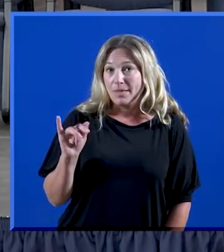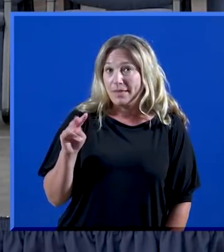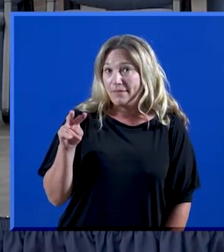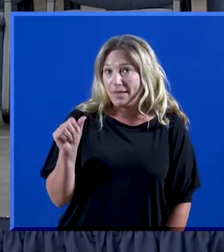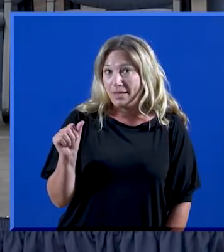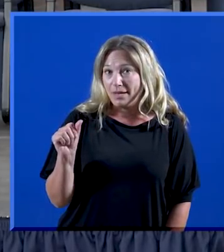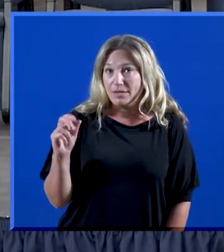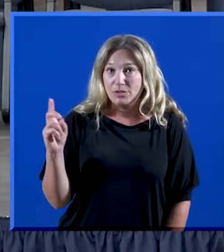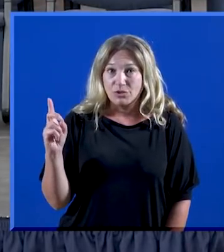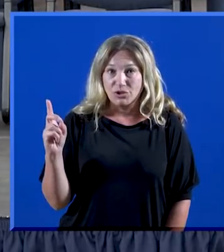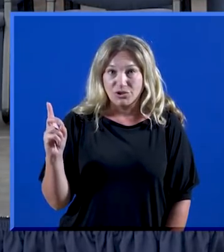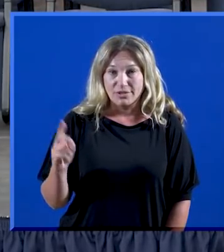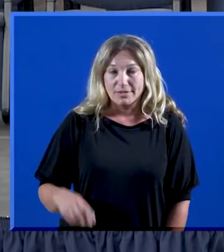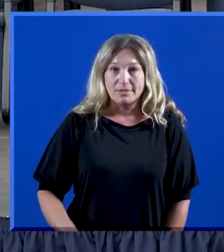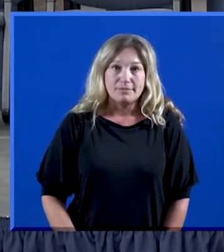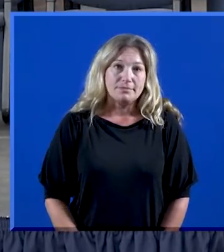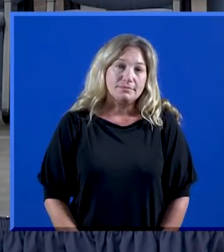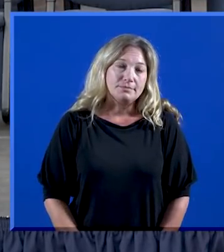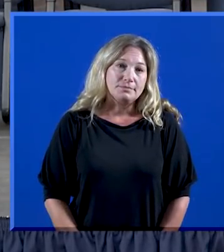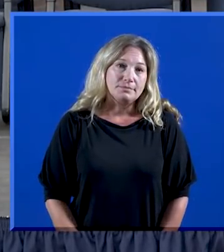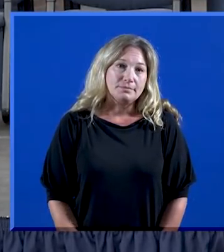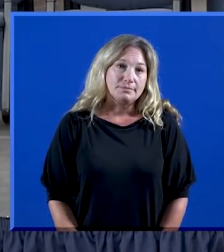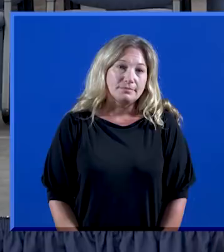Olivia Durans.